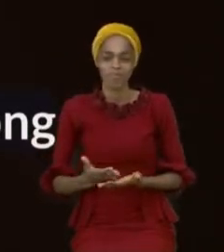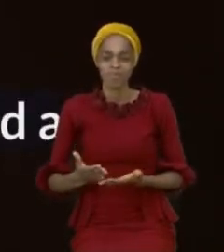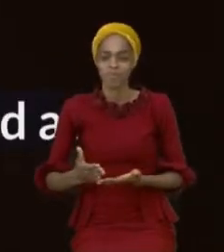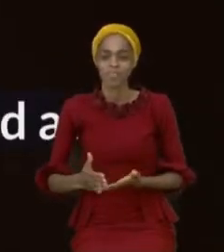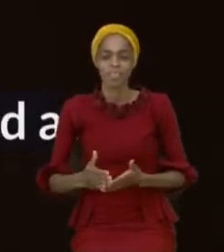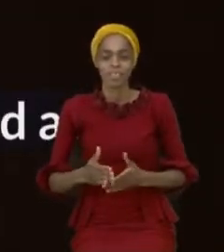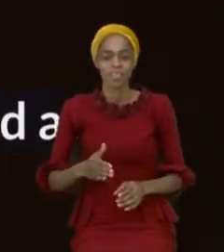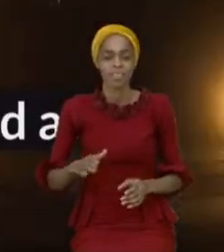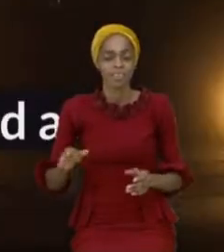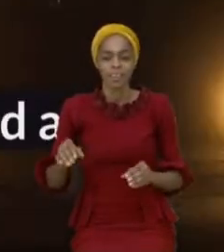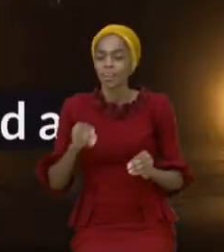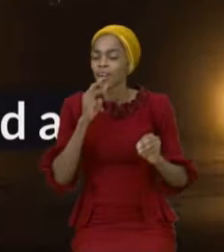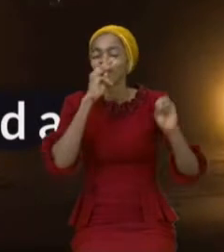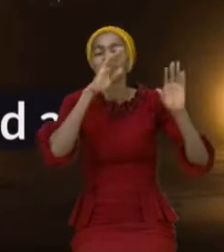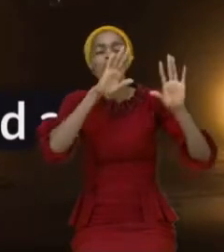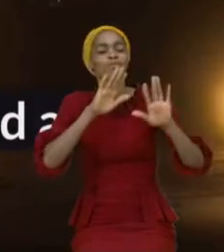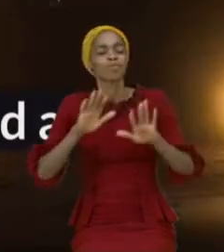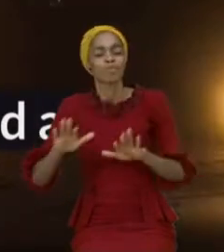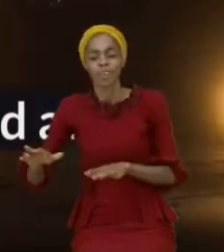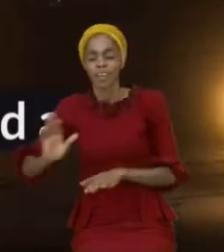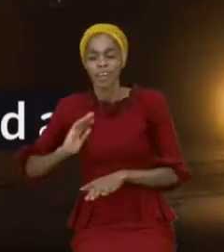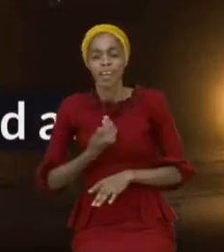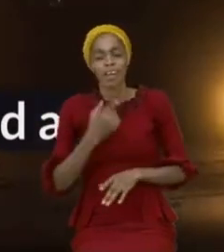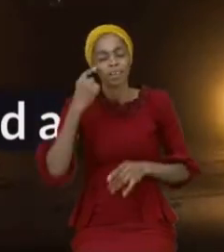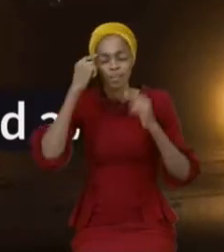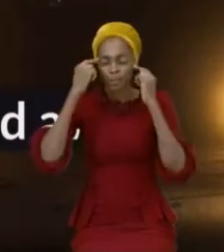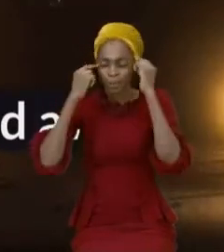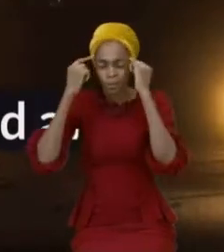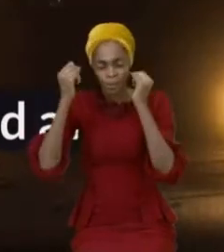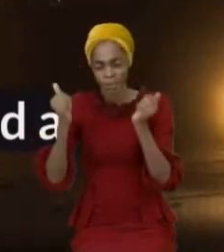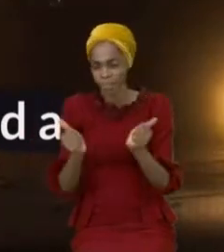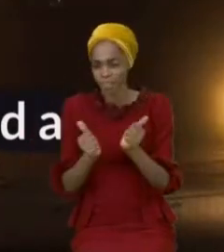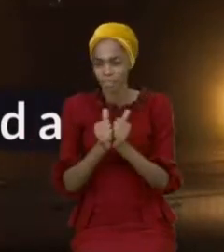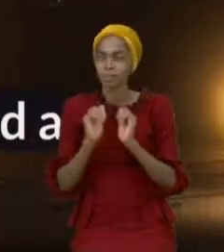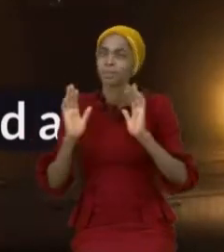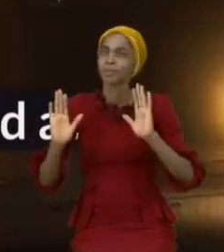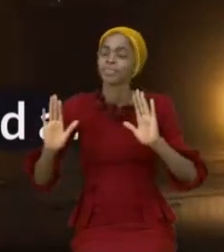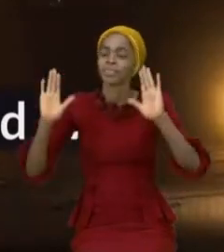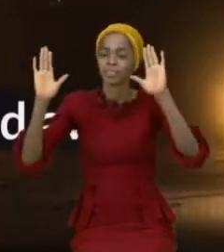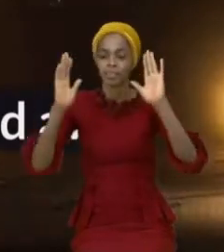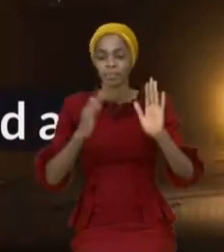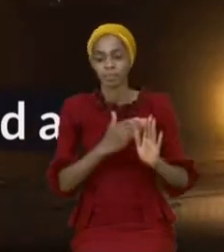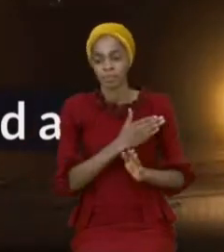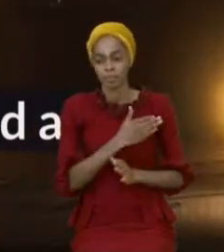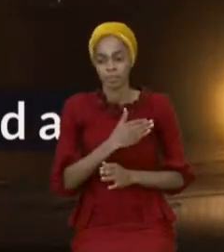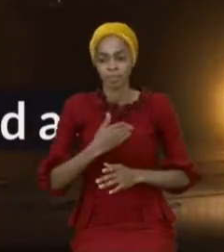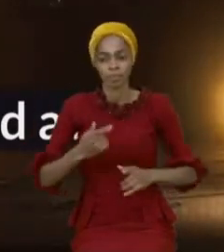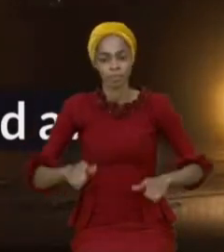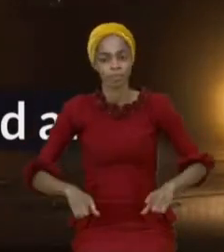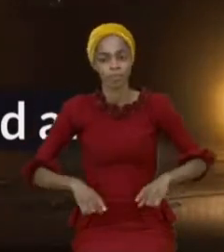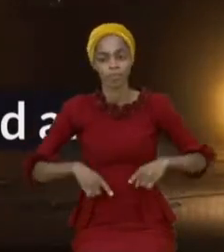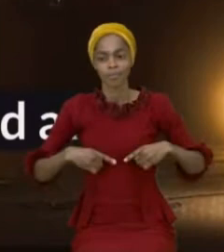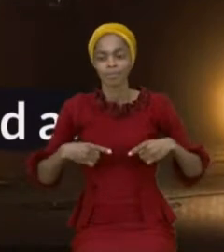And flood our thoughts with wonder and awe.